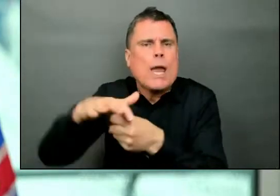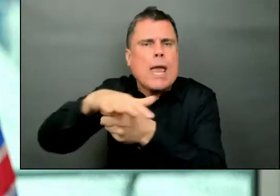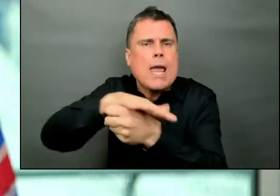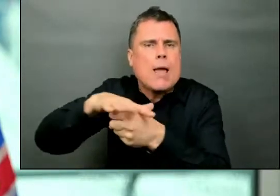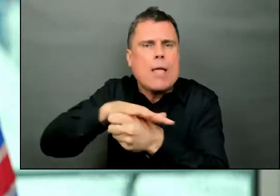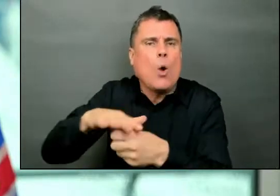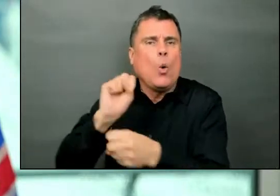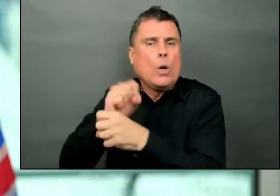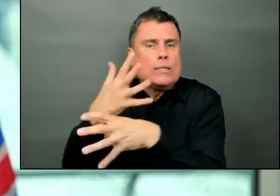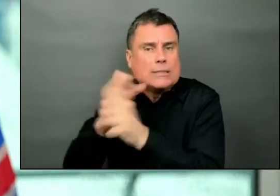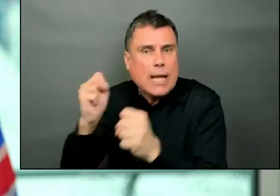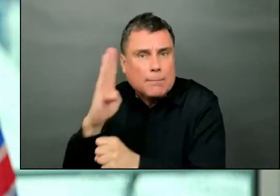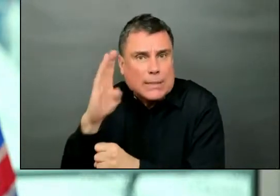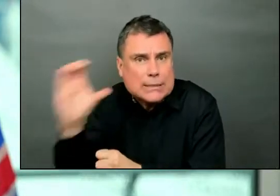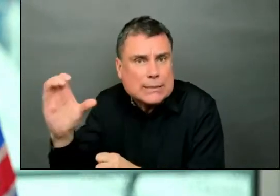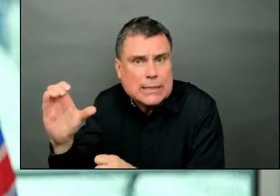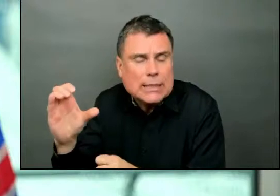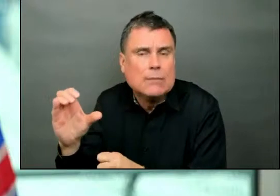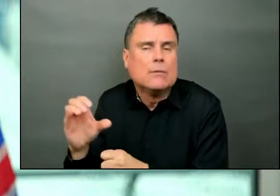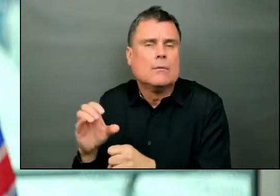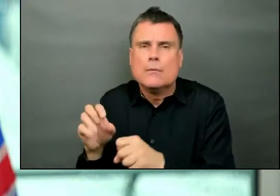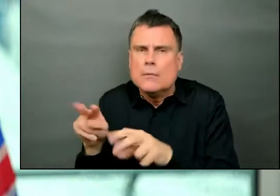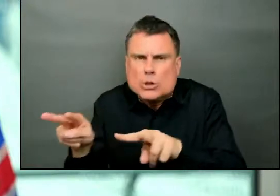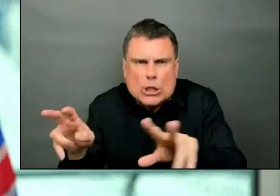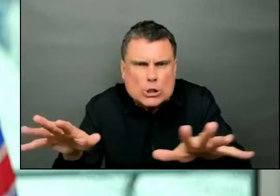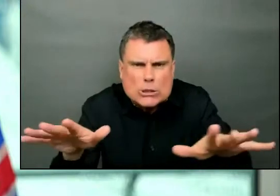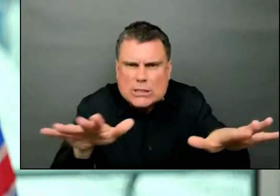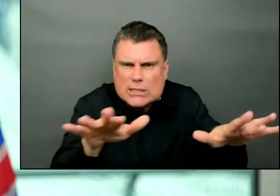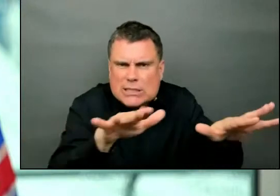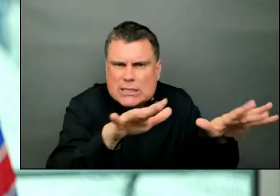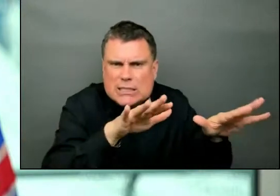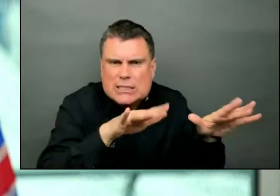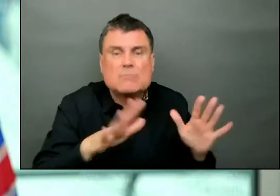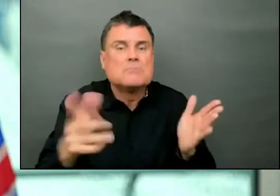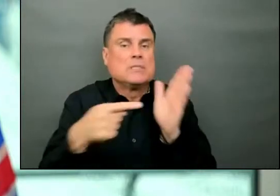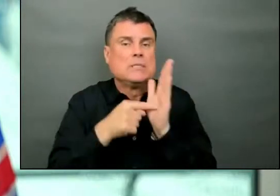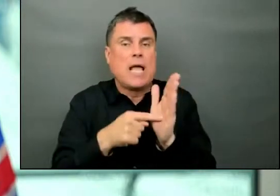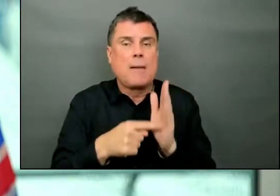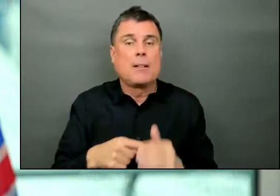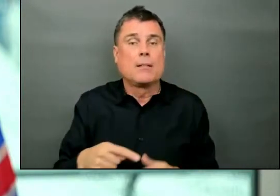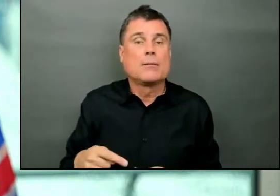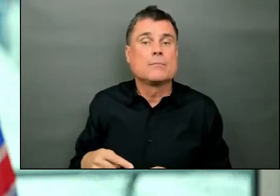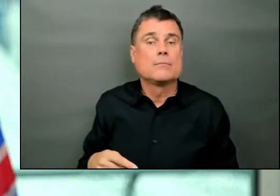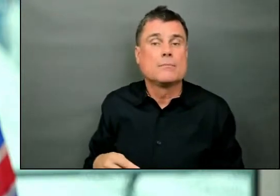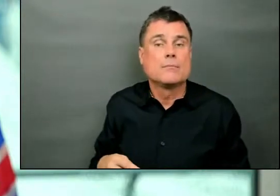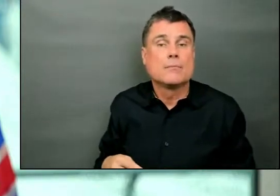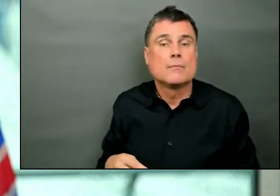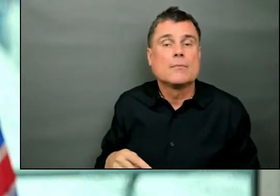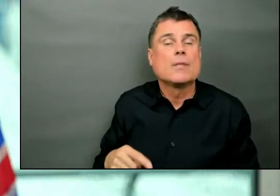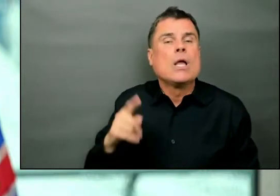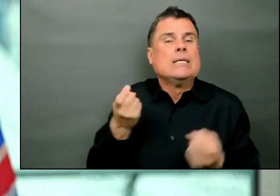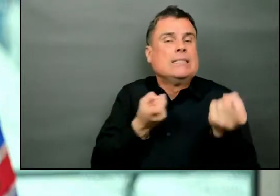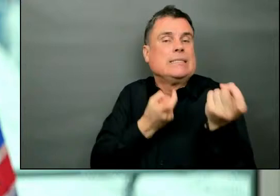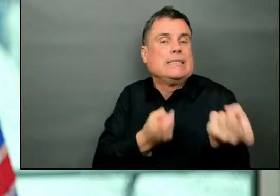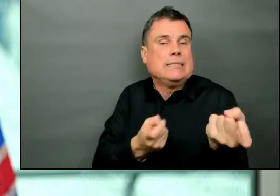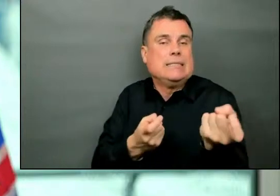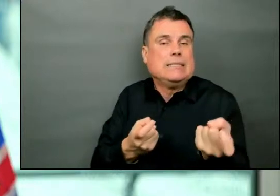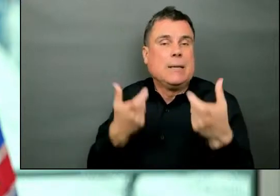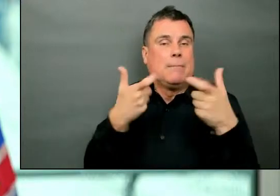the measures we've been taking in places like Big White and Whistler to address the transmission events that are happening